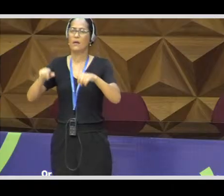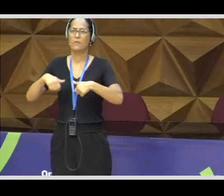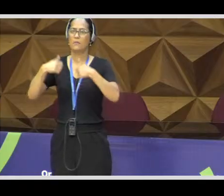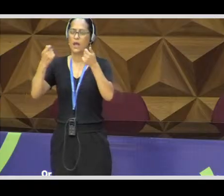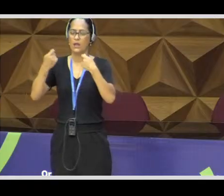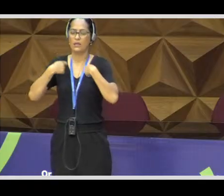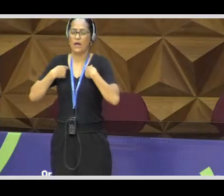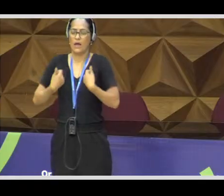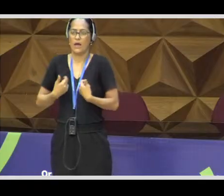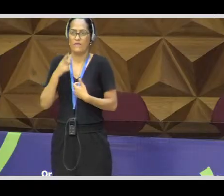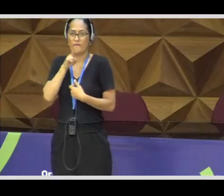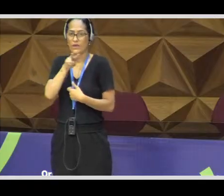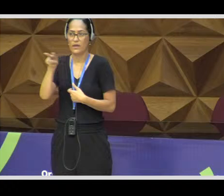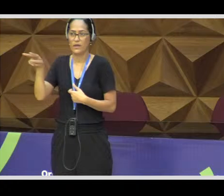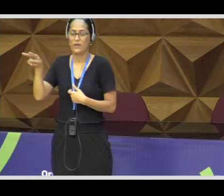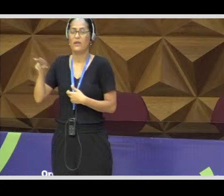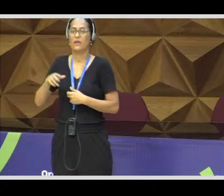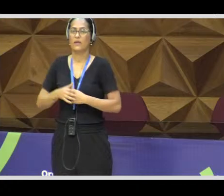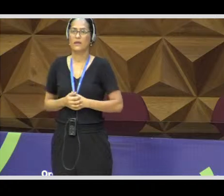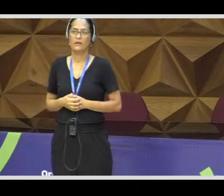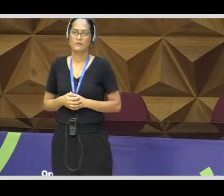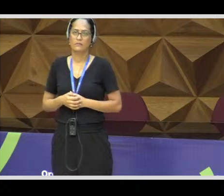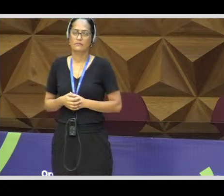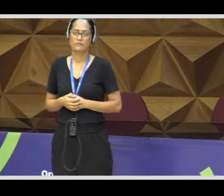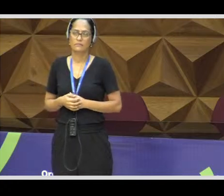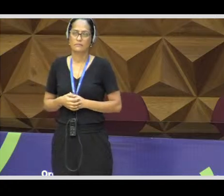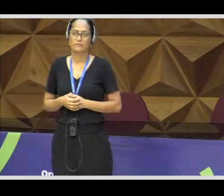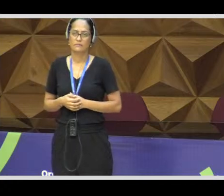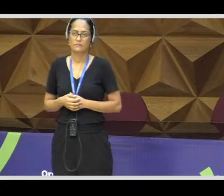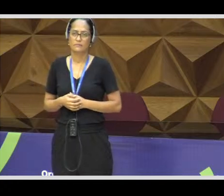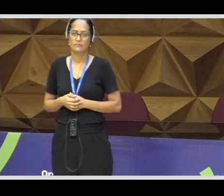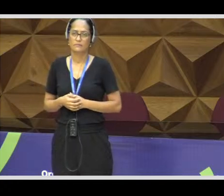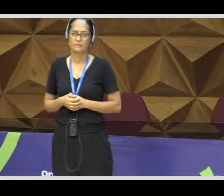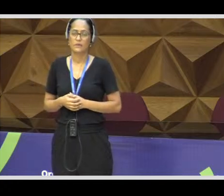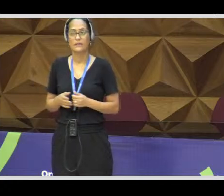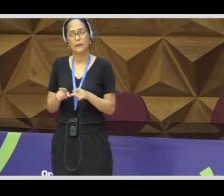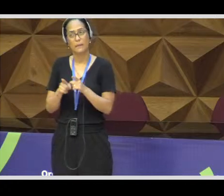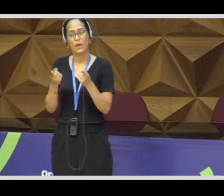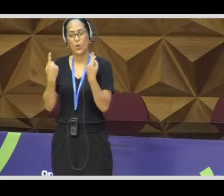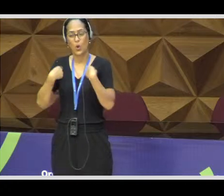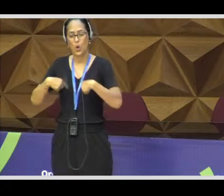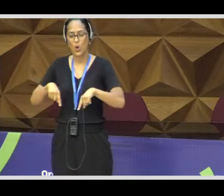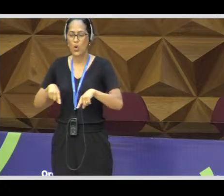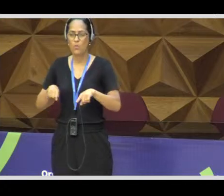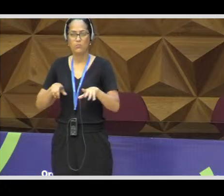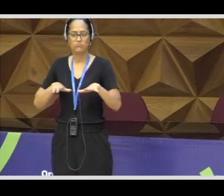compared to what I'm doing with my body. So we then decided to take that a little bit further on another part of the project.